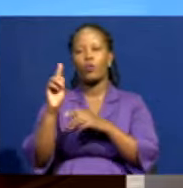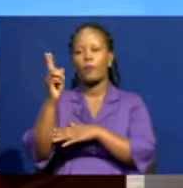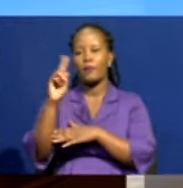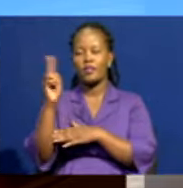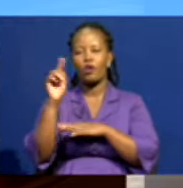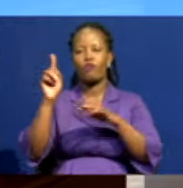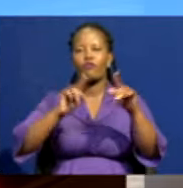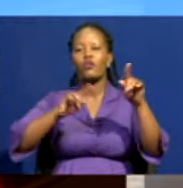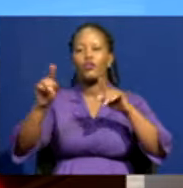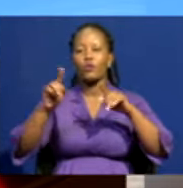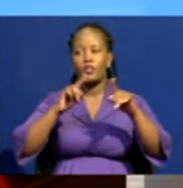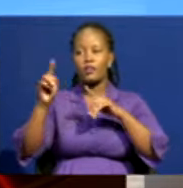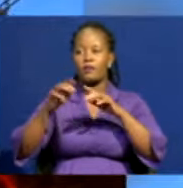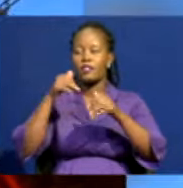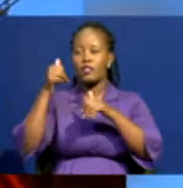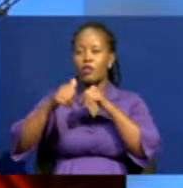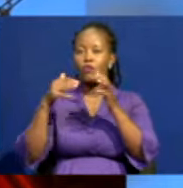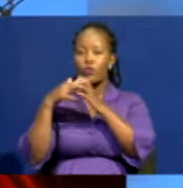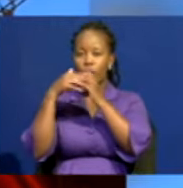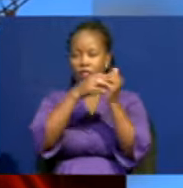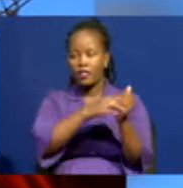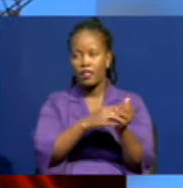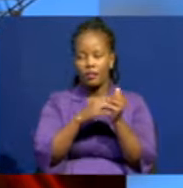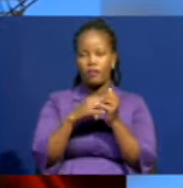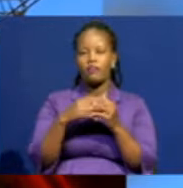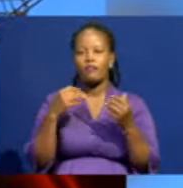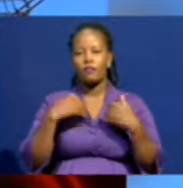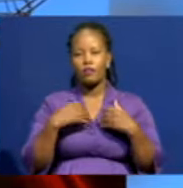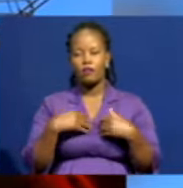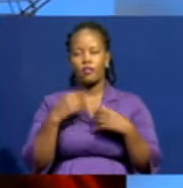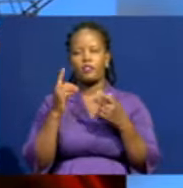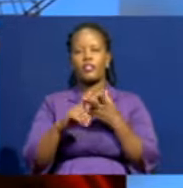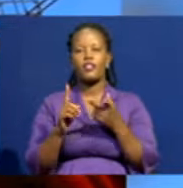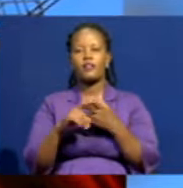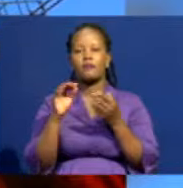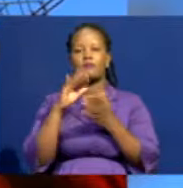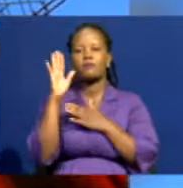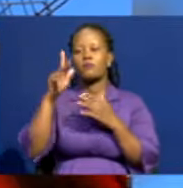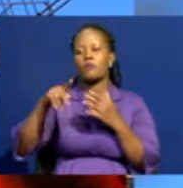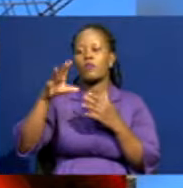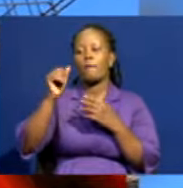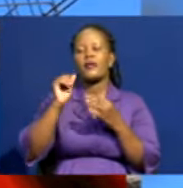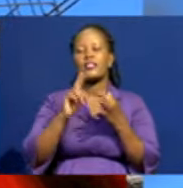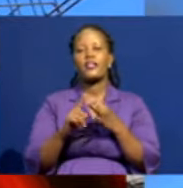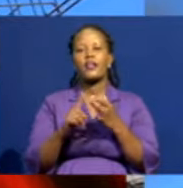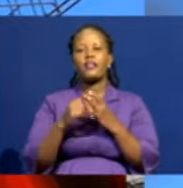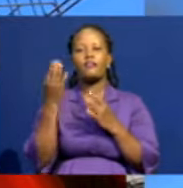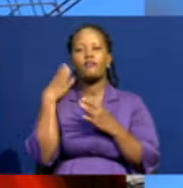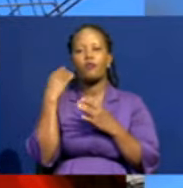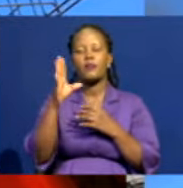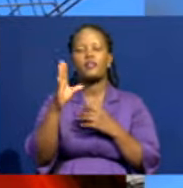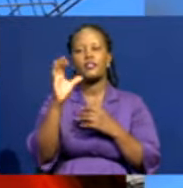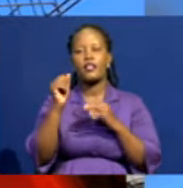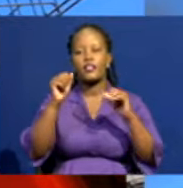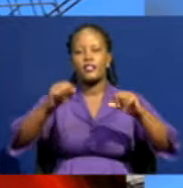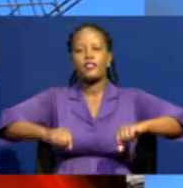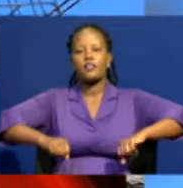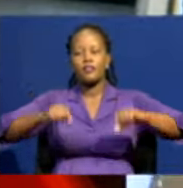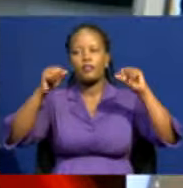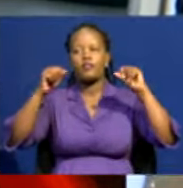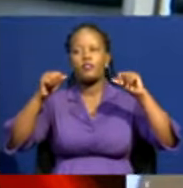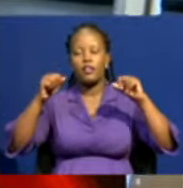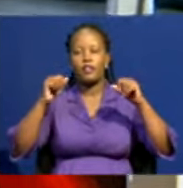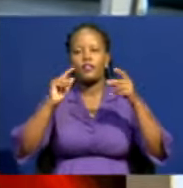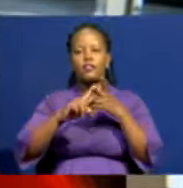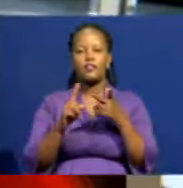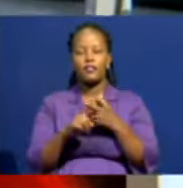which was led at the time by Balala, his then PS Lea Guio, and the former Tourism Fund CEO Alan Wafula Chinane,